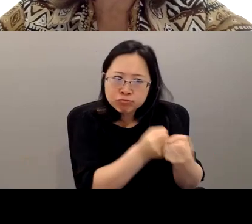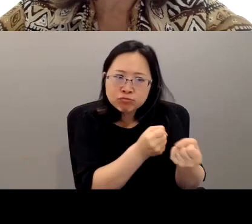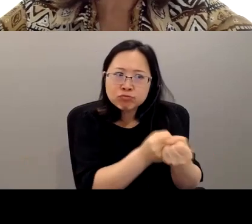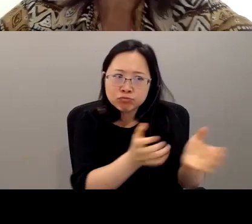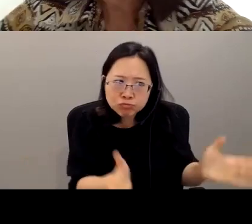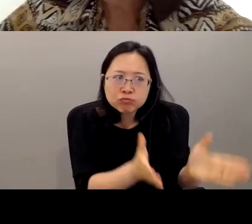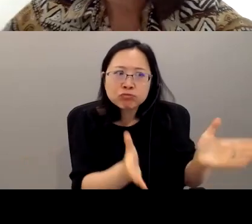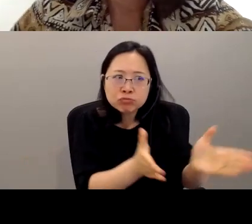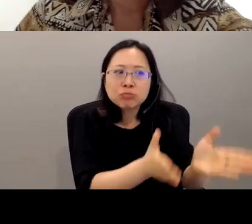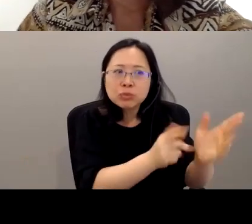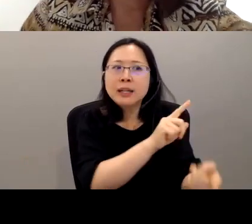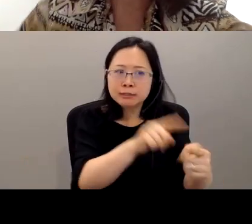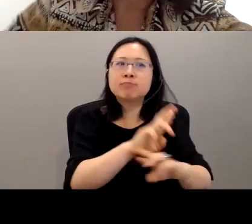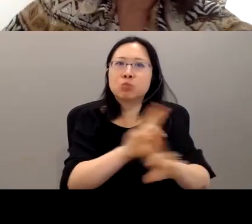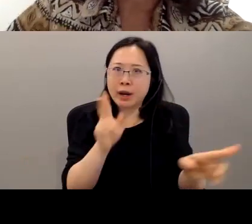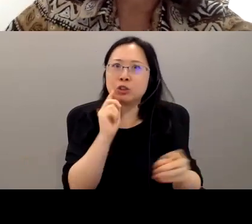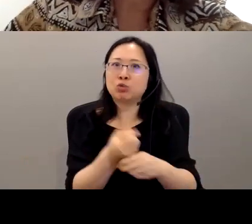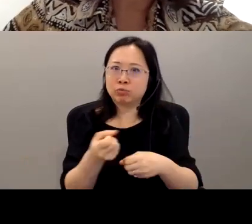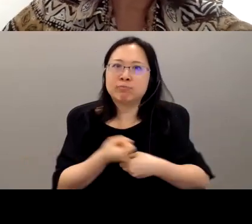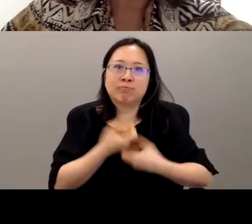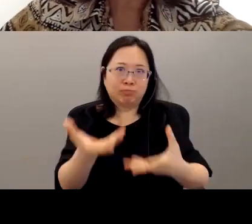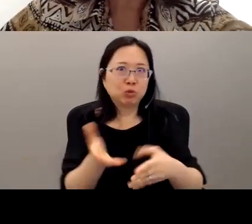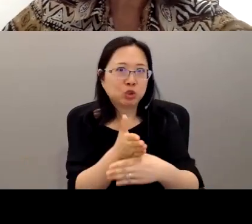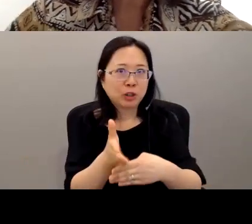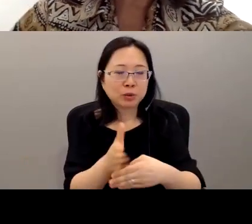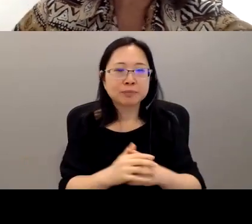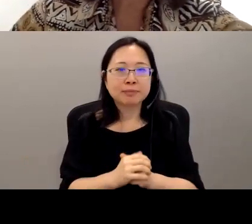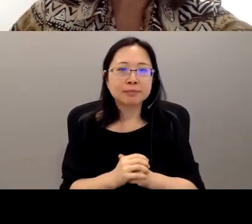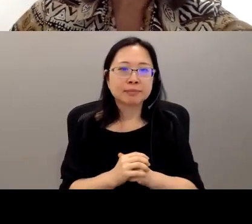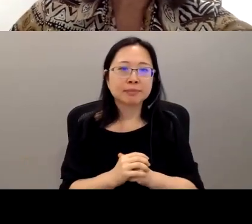that. Next slide, Julie.